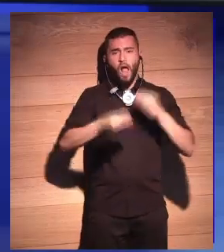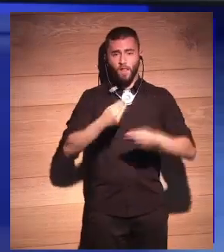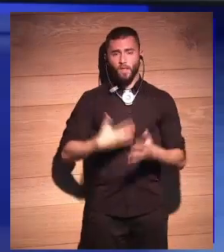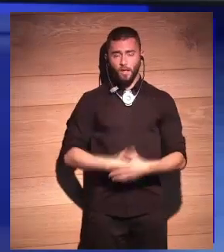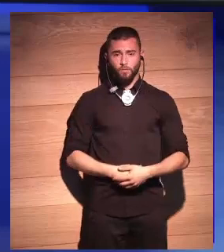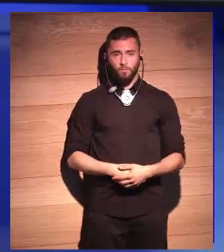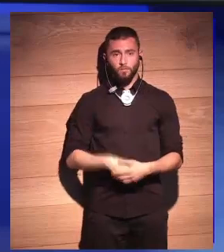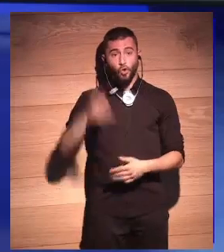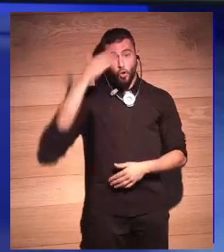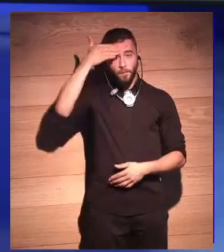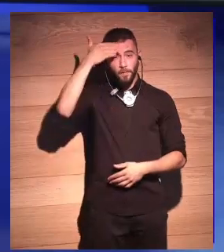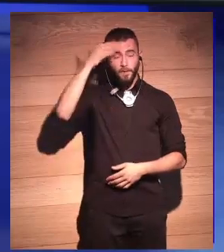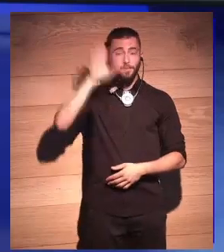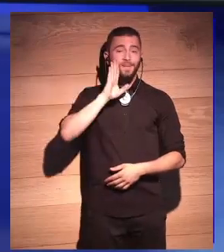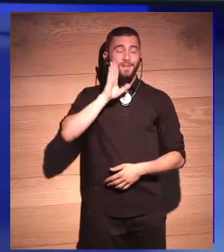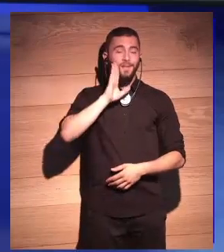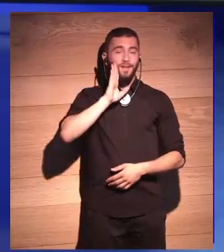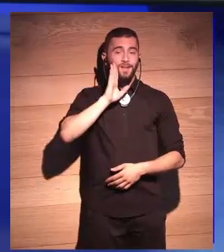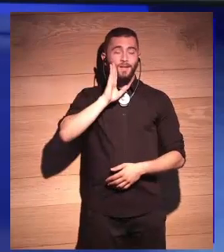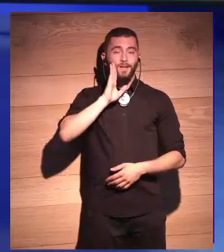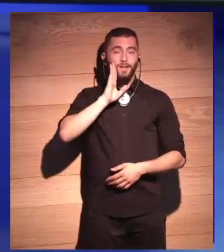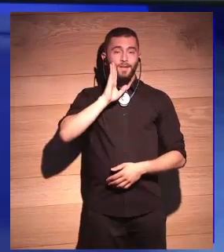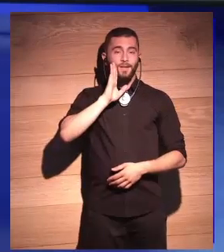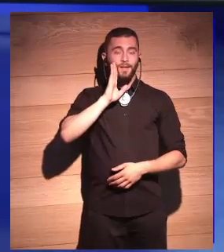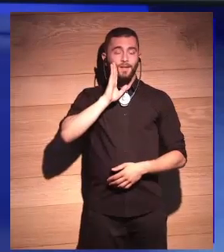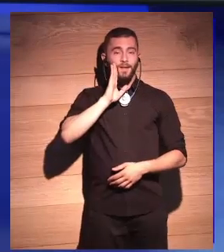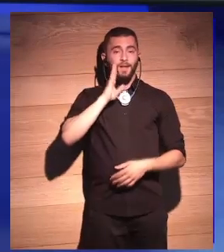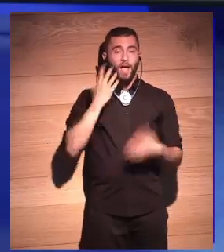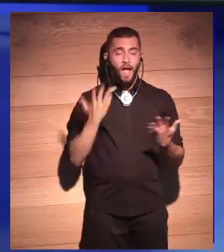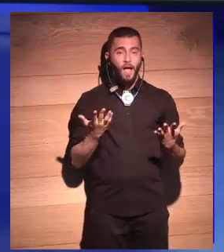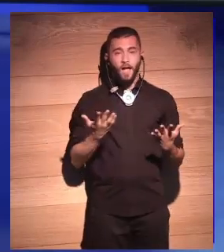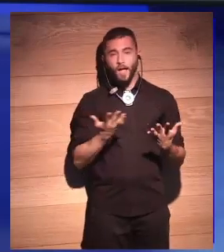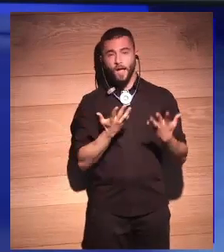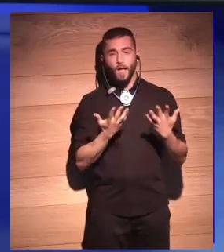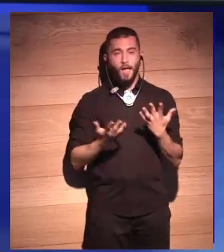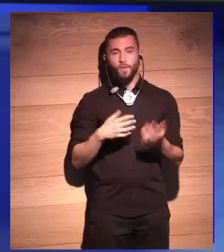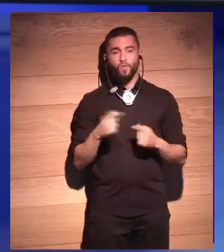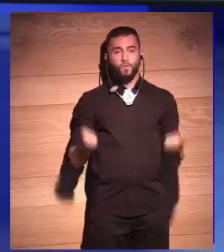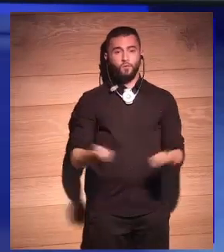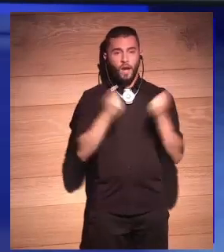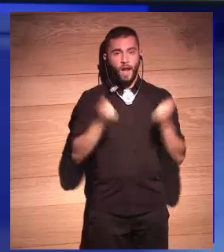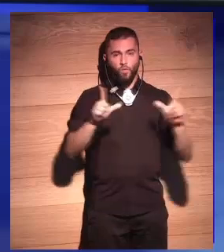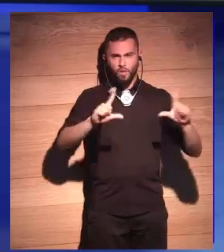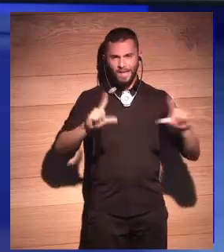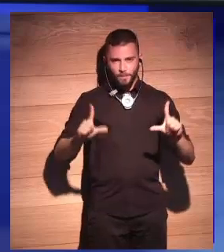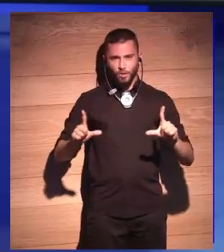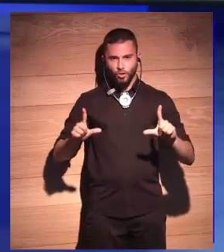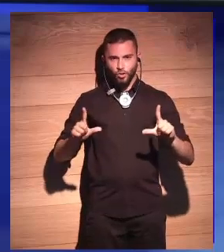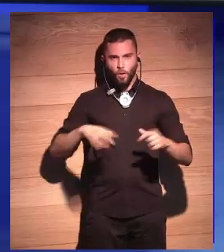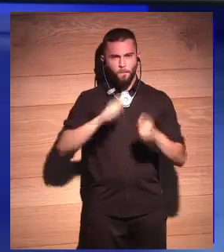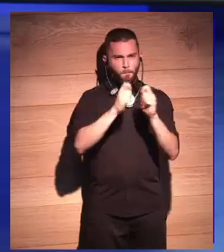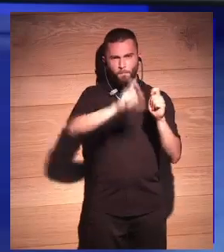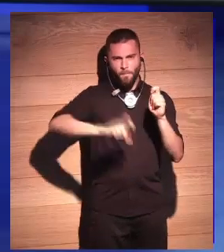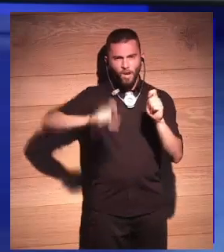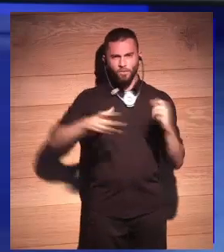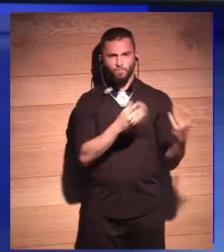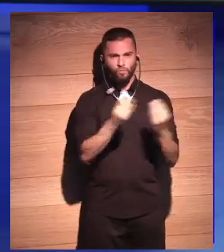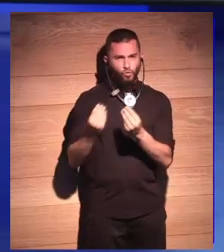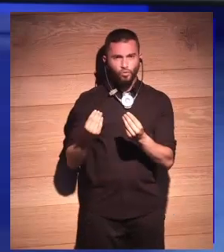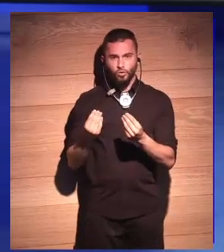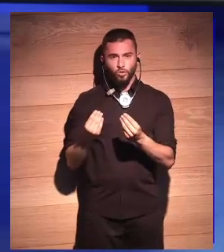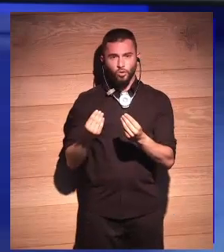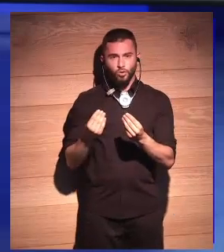this was a little YouTube TV commercial and a bunch of games journalists coming and punching stuff for a day. So I'm just going to show